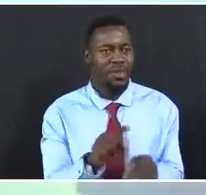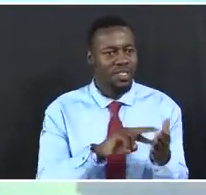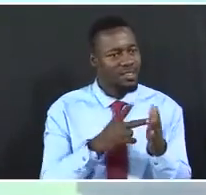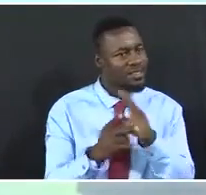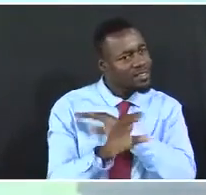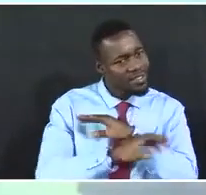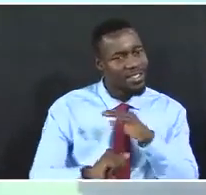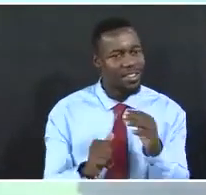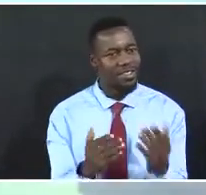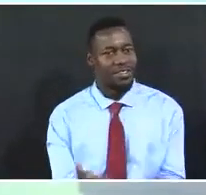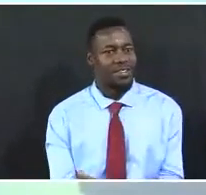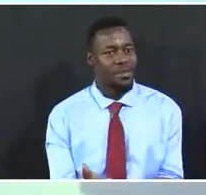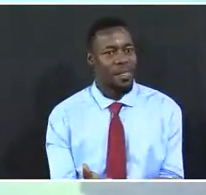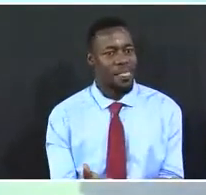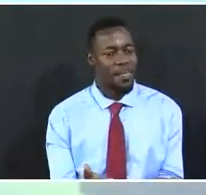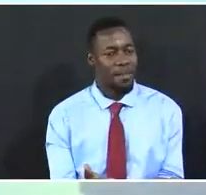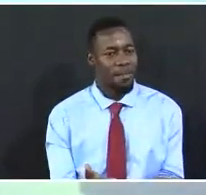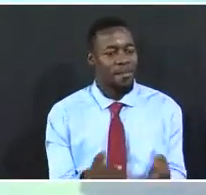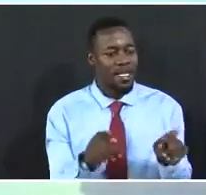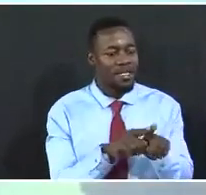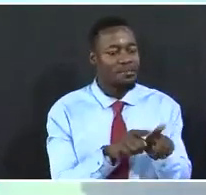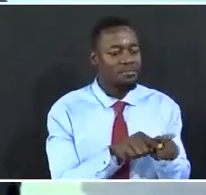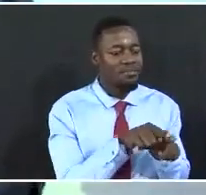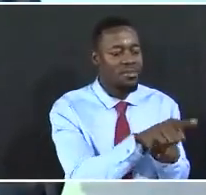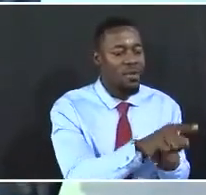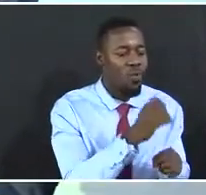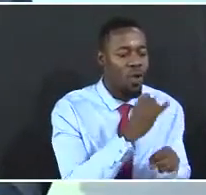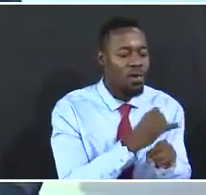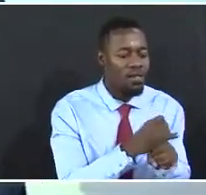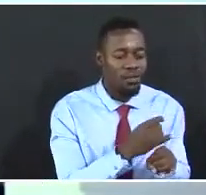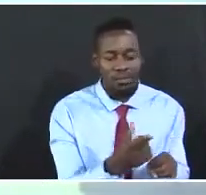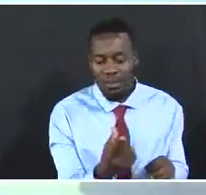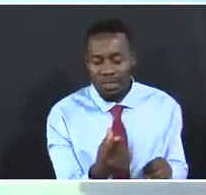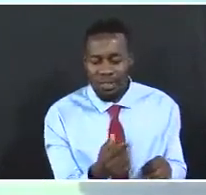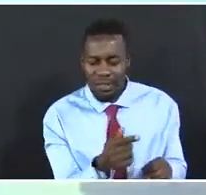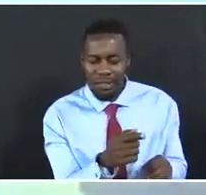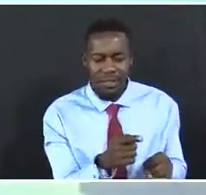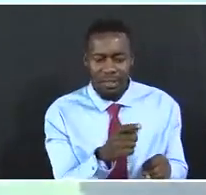they are polluted. Are you coming here with clean hands?